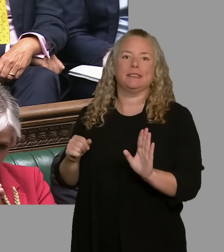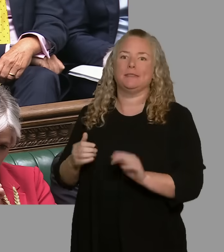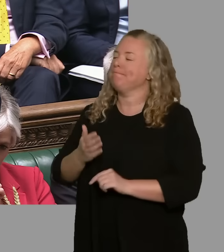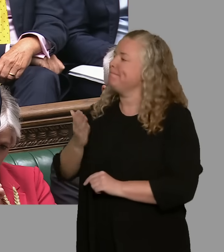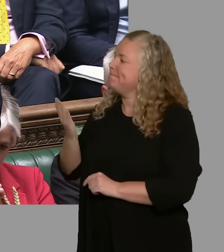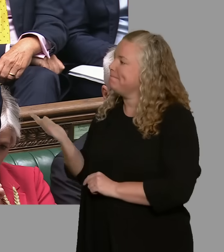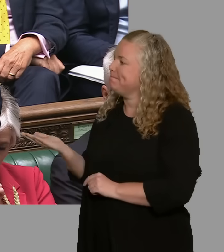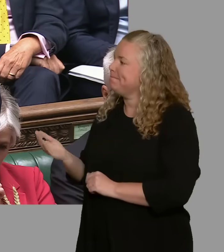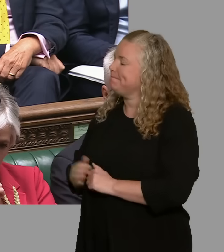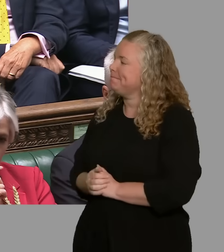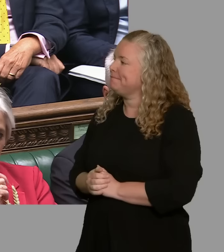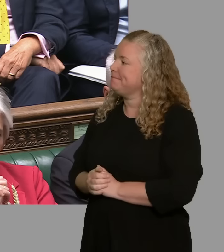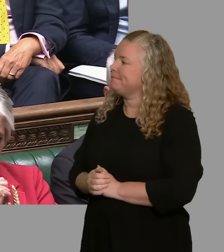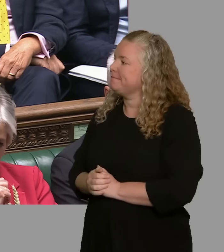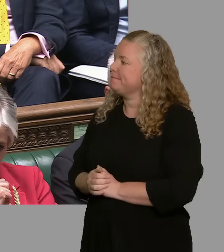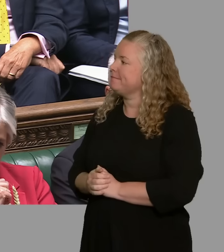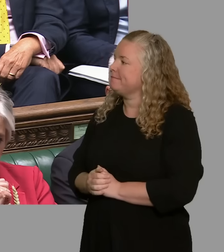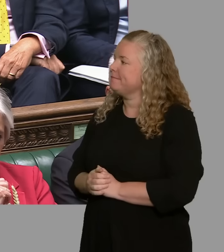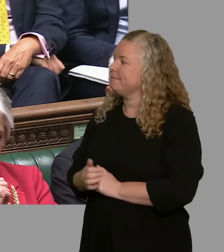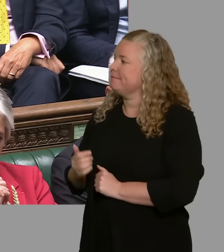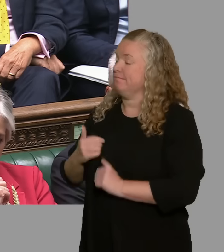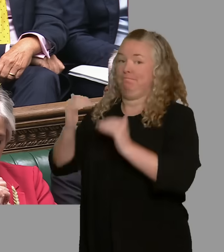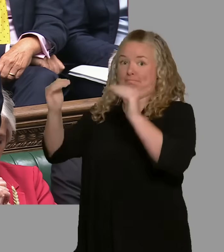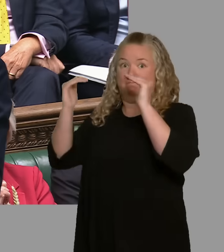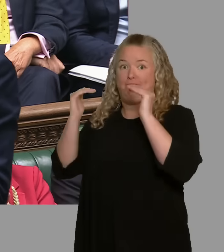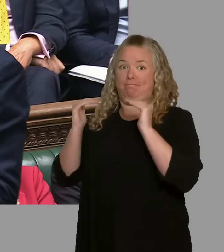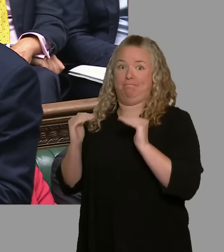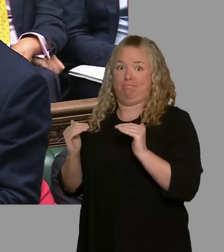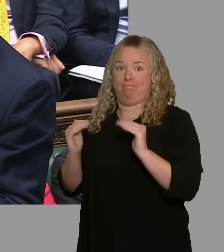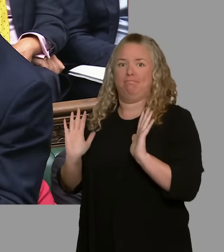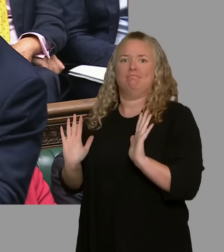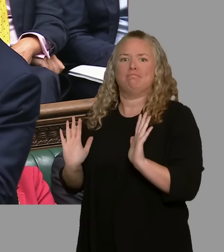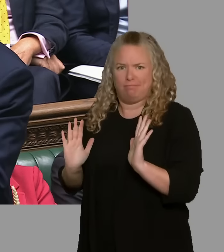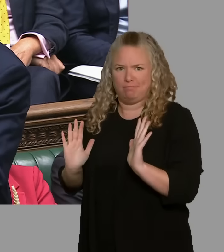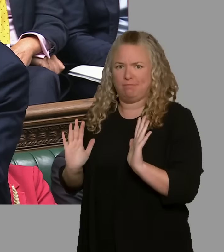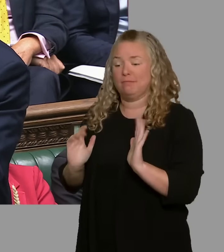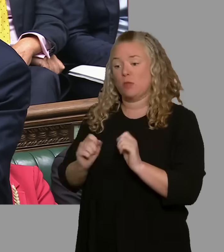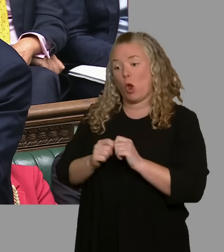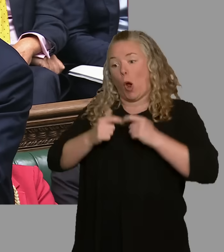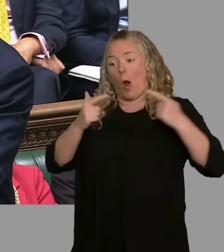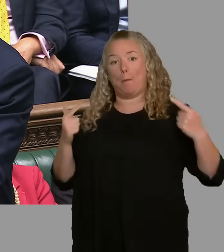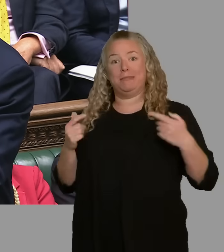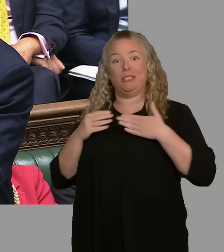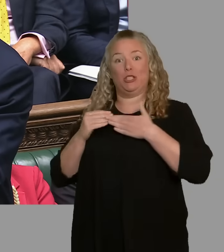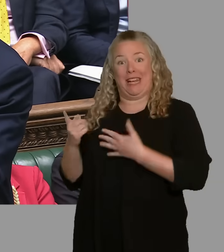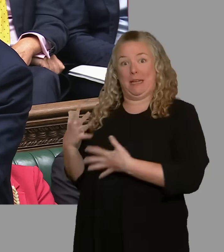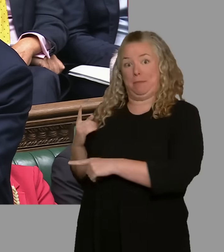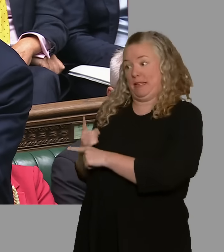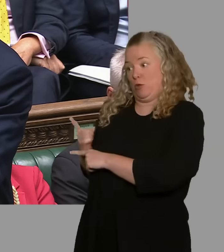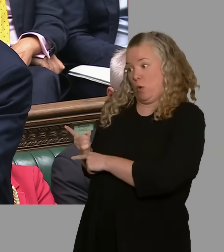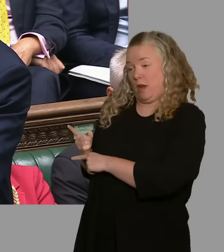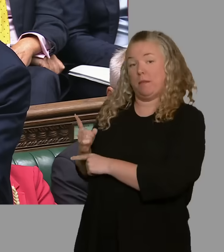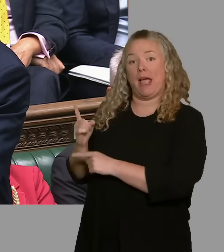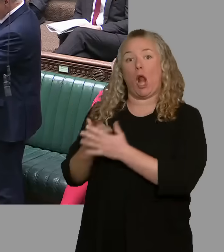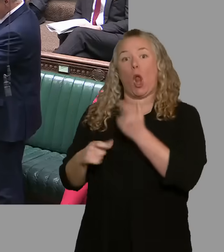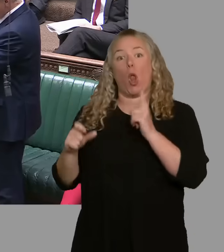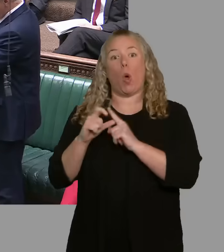long after Epstein was convicted, and that there are more embarrassing details we don't yet